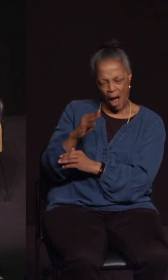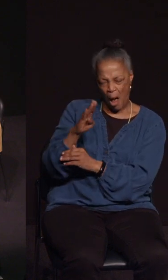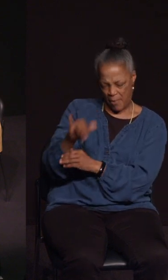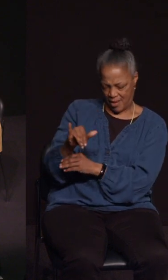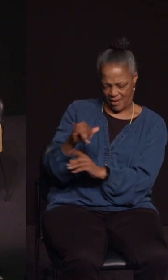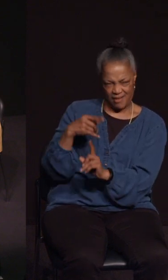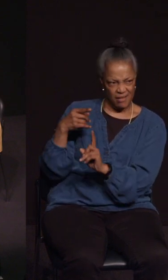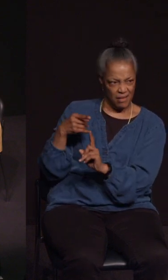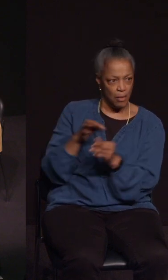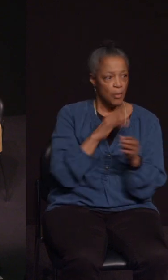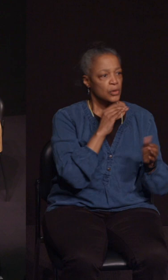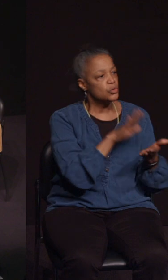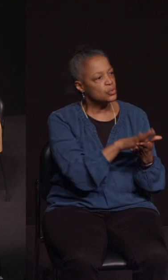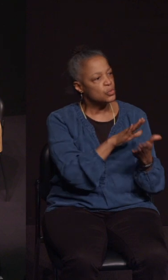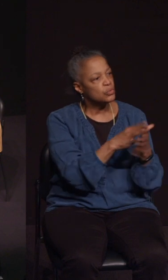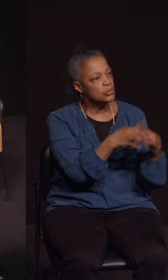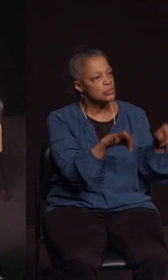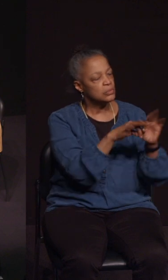And